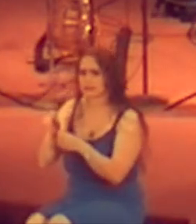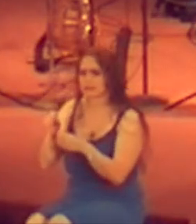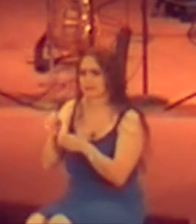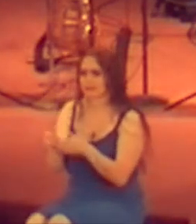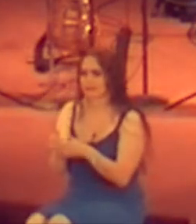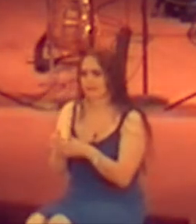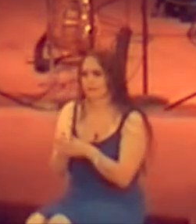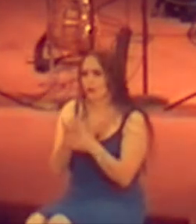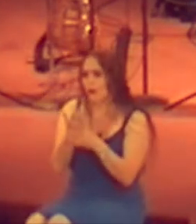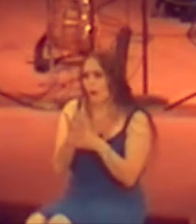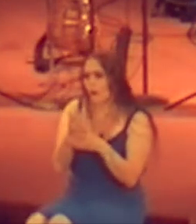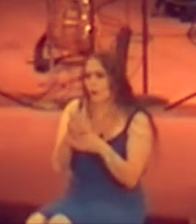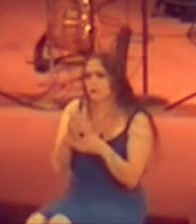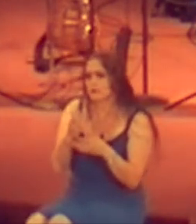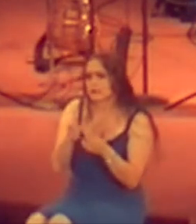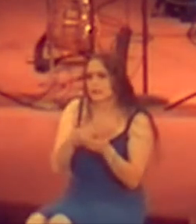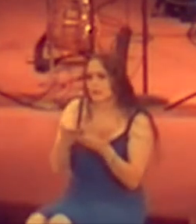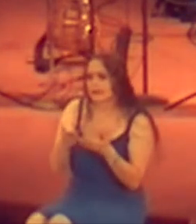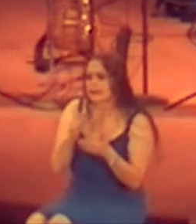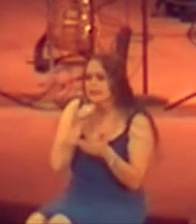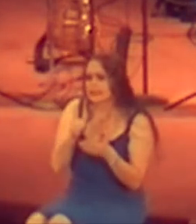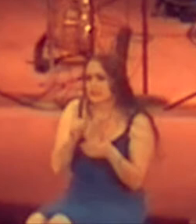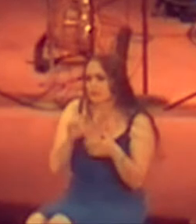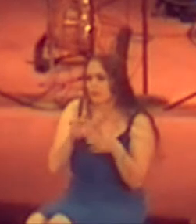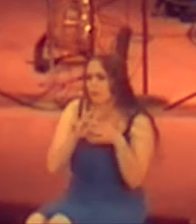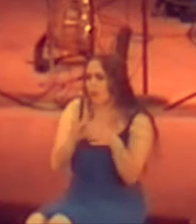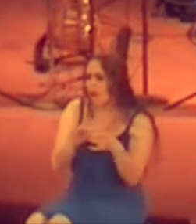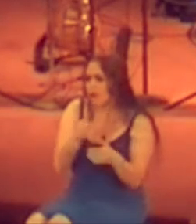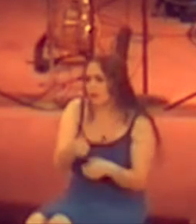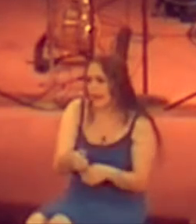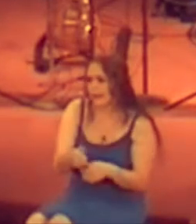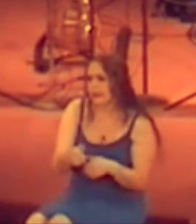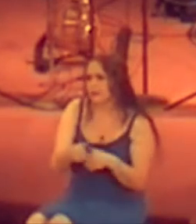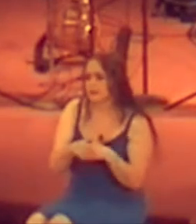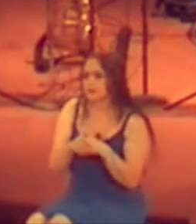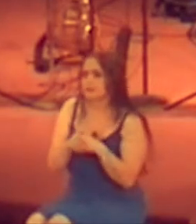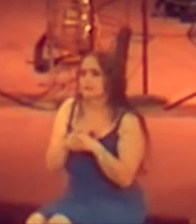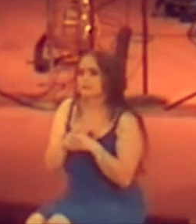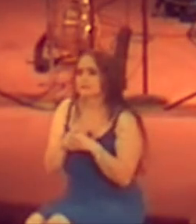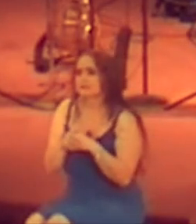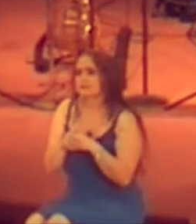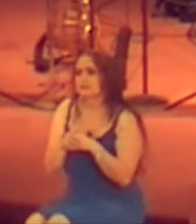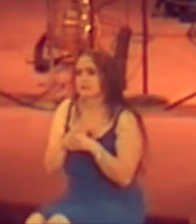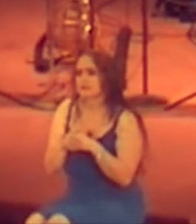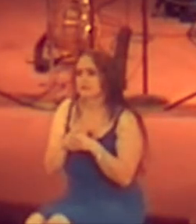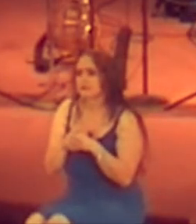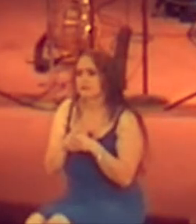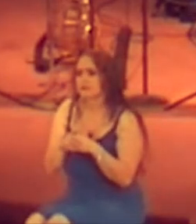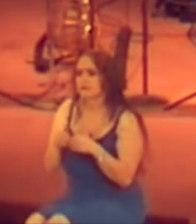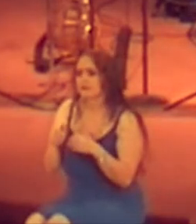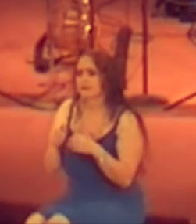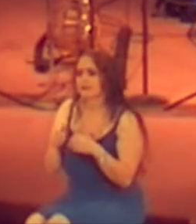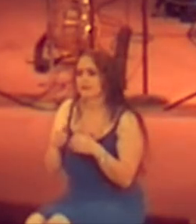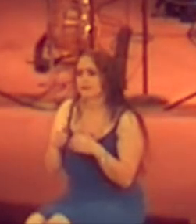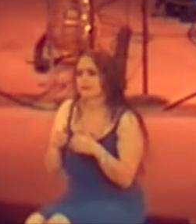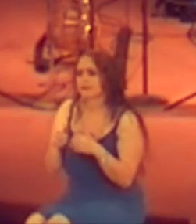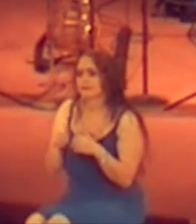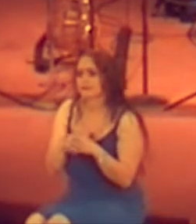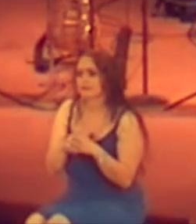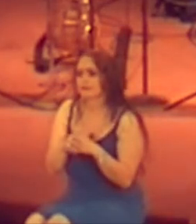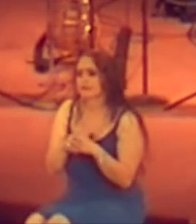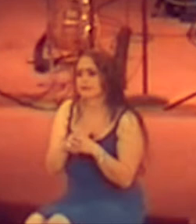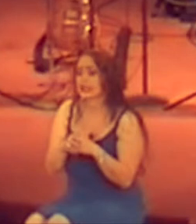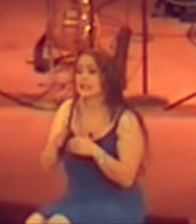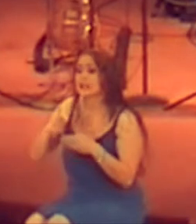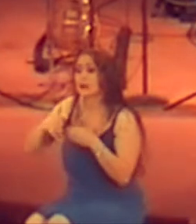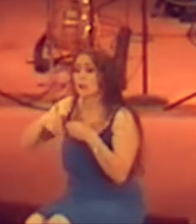tongues have been natural conduits of evil ever since the fall, which cannot produce good on its own. It seems